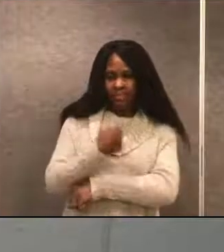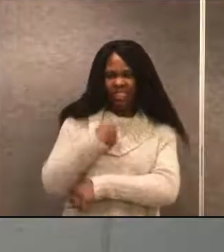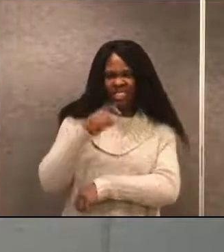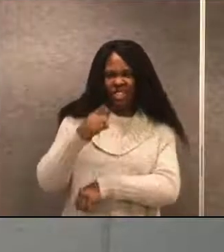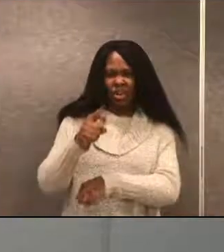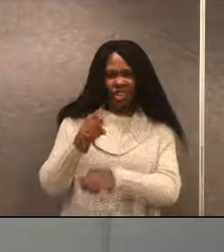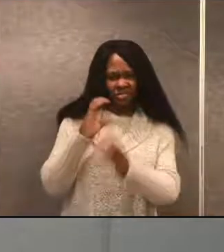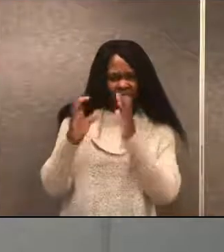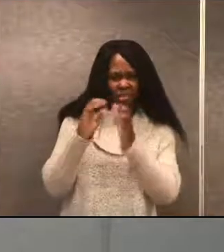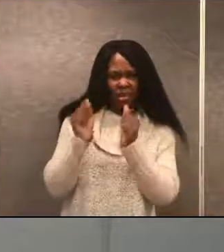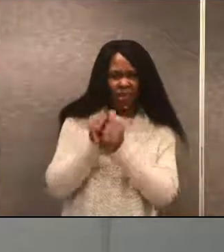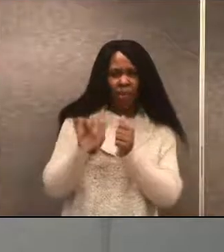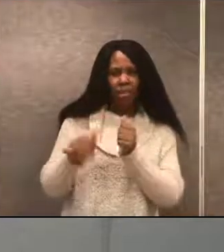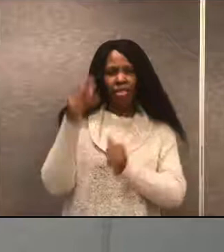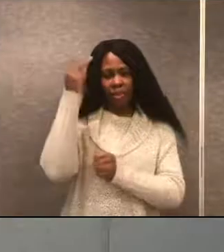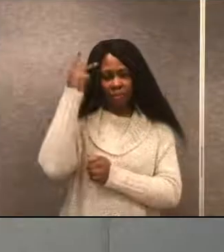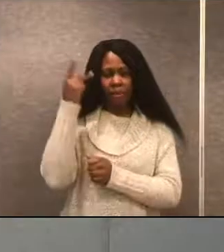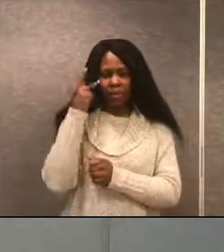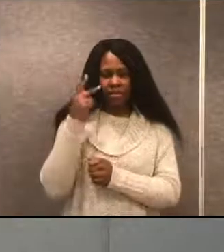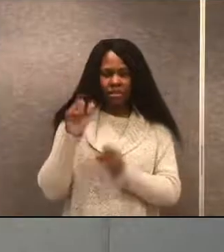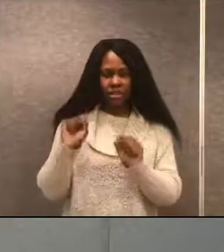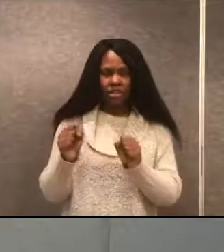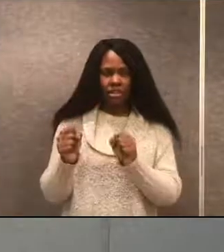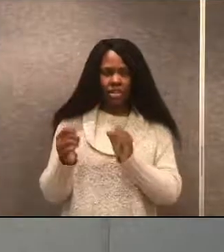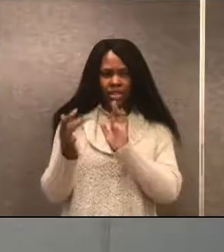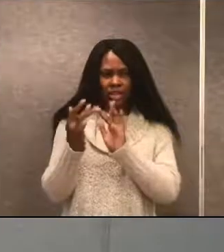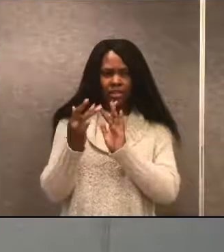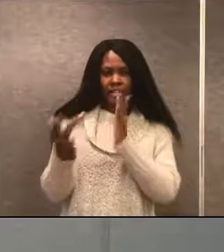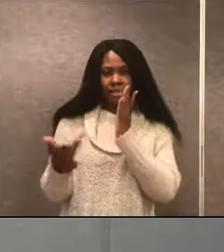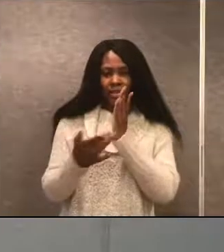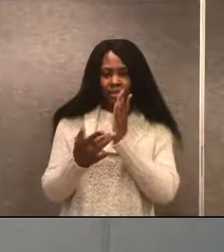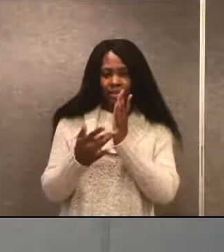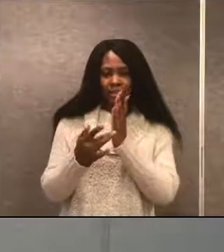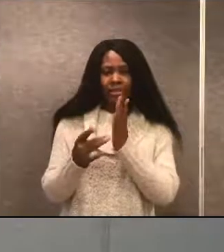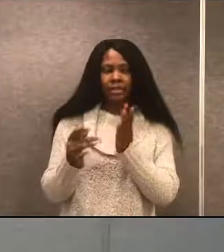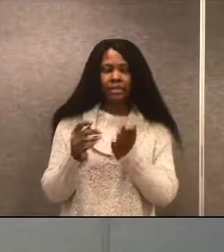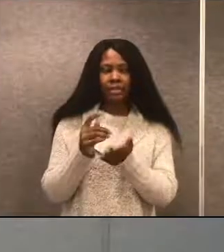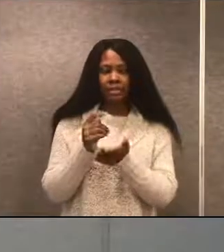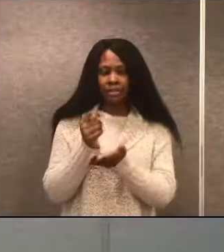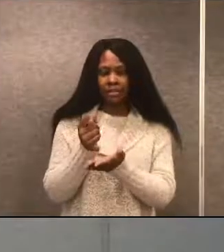parent can send an email or follow up on the tech team, we can address that immediately.